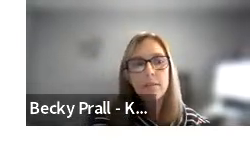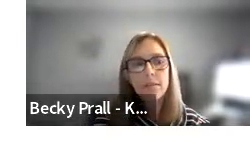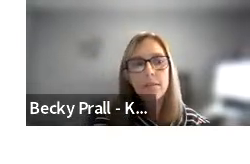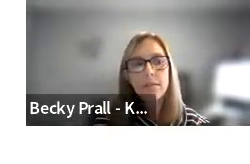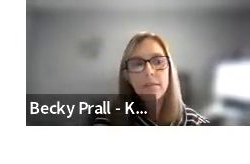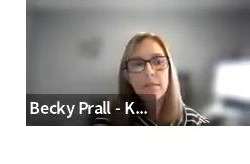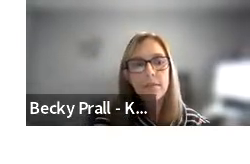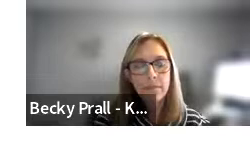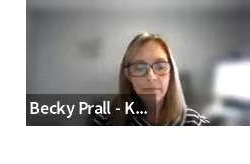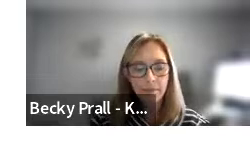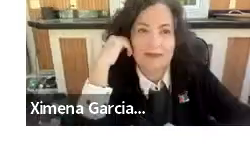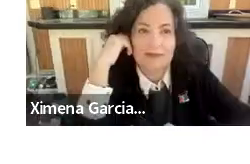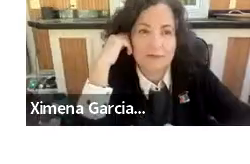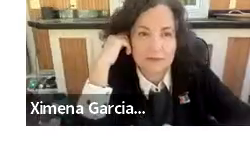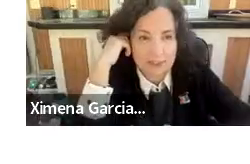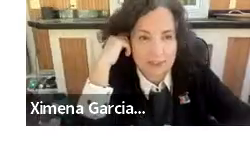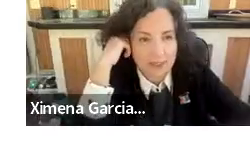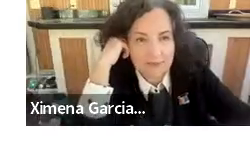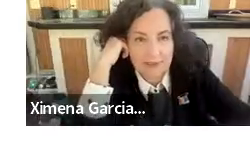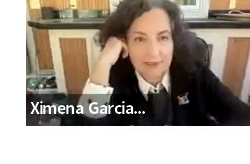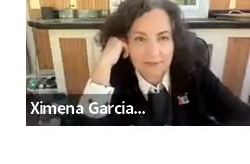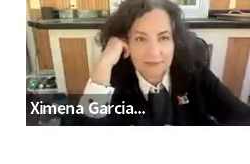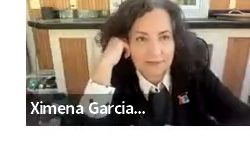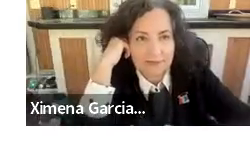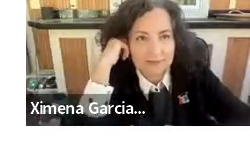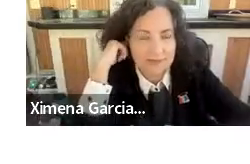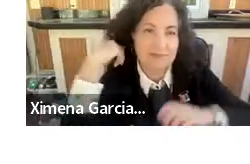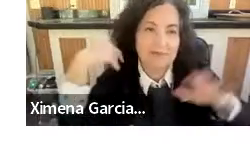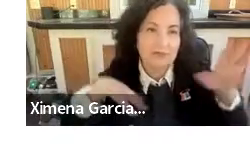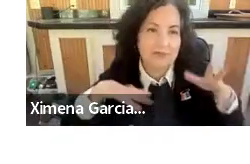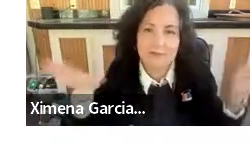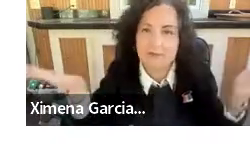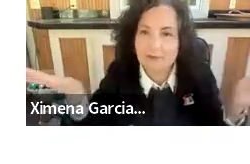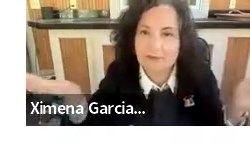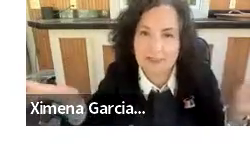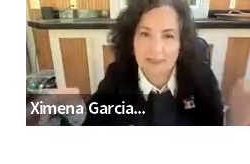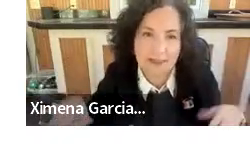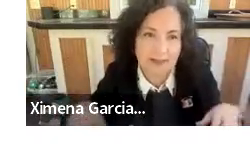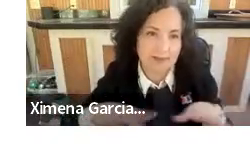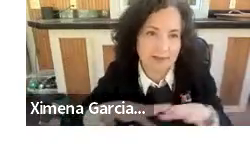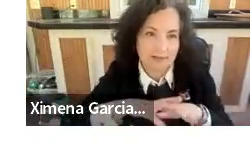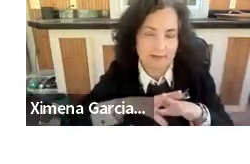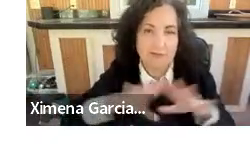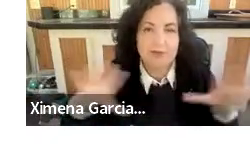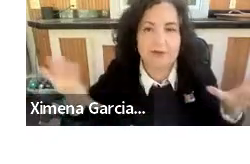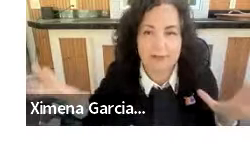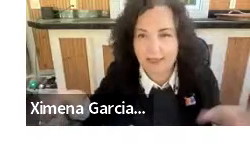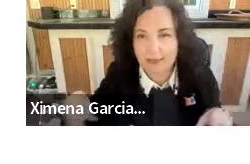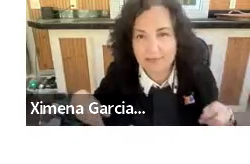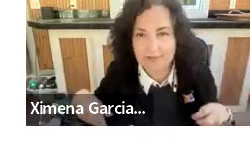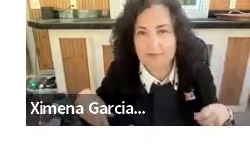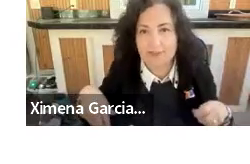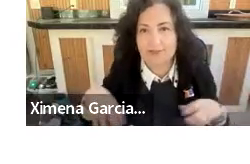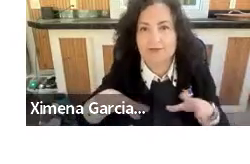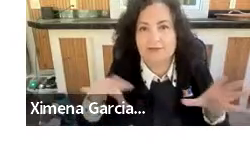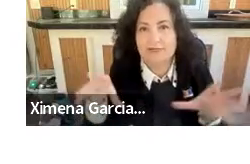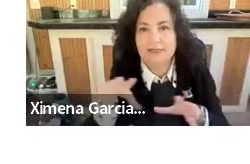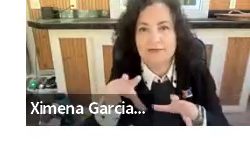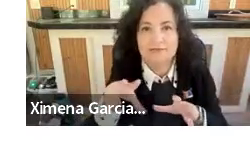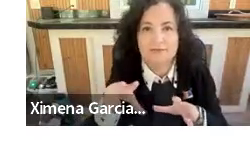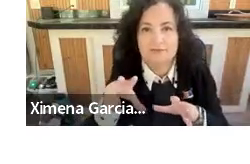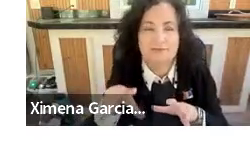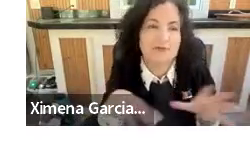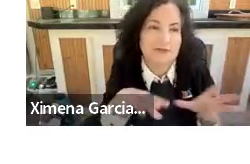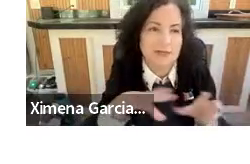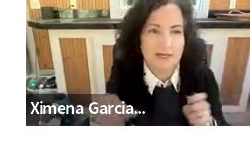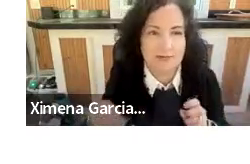location. Yeah, I feel like that's something we're going to be looking at. Like, where are the gaps, and trying